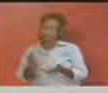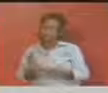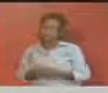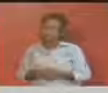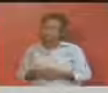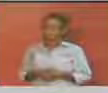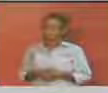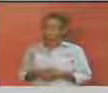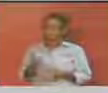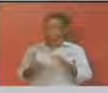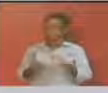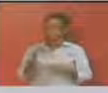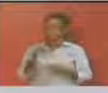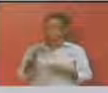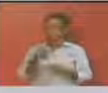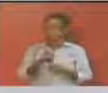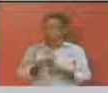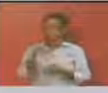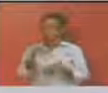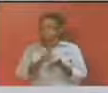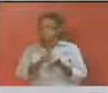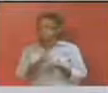make a supplemental